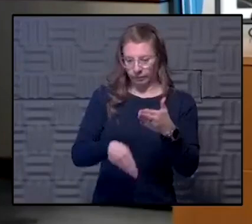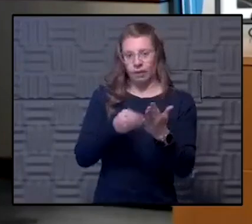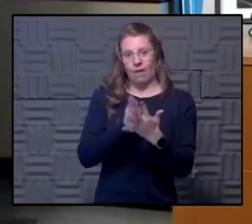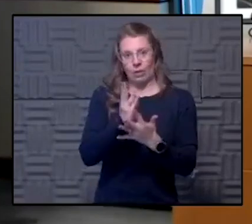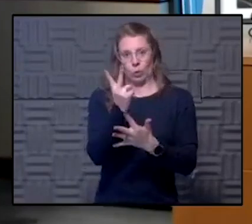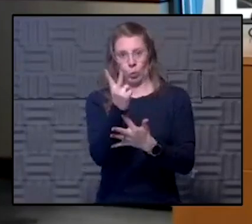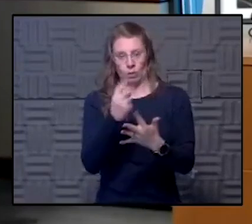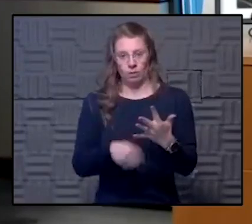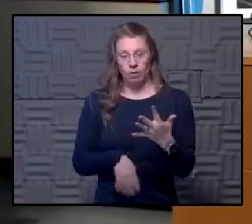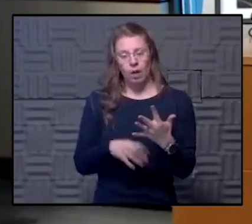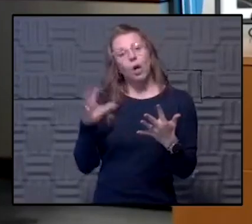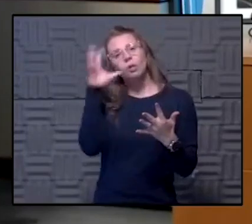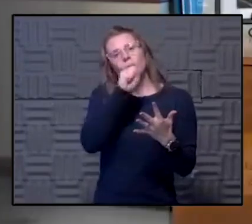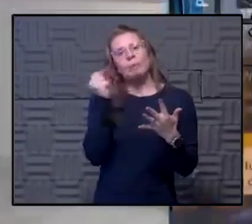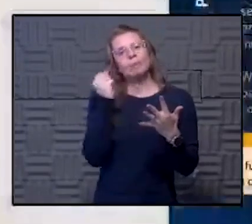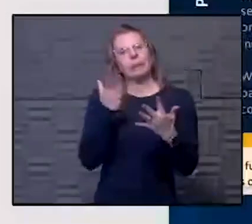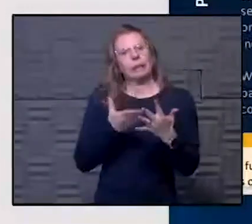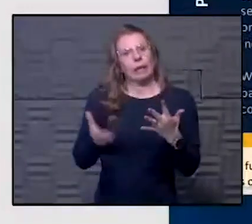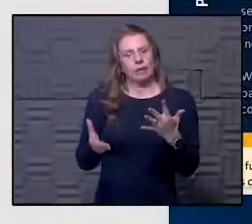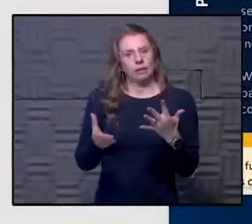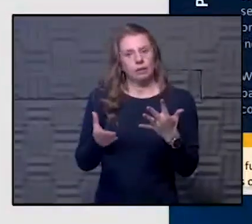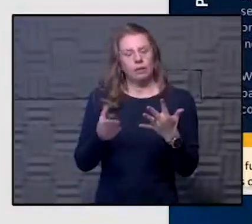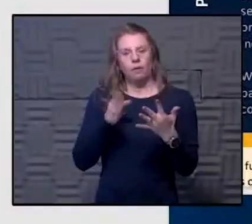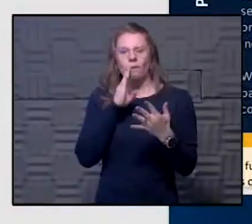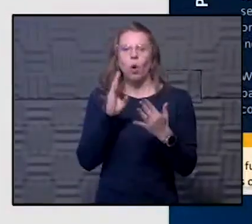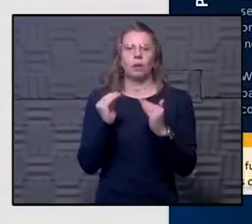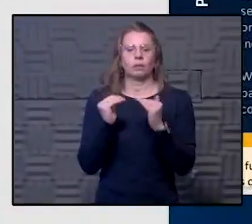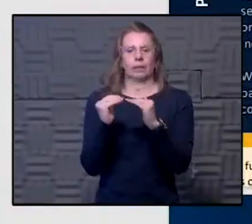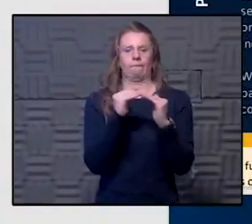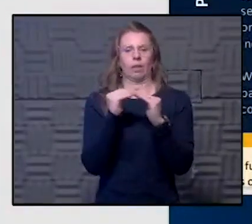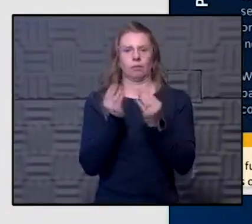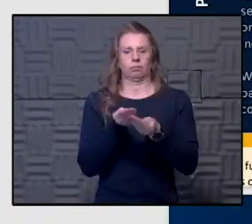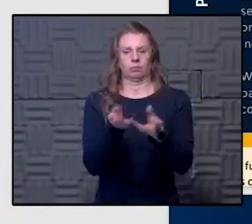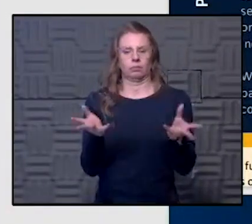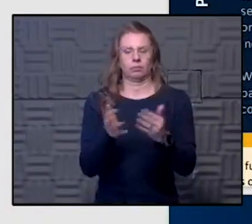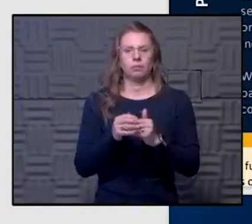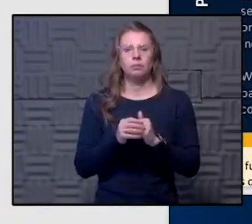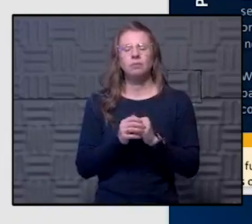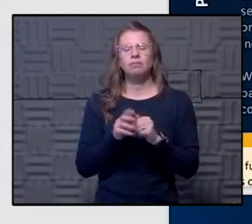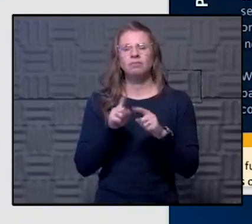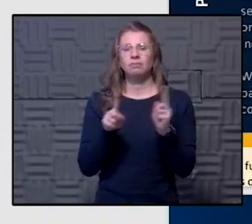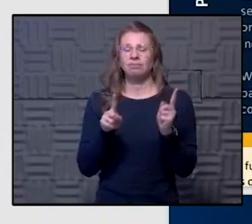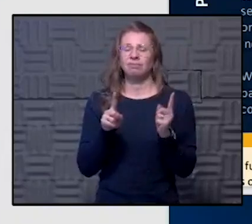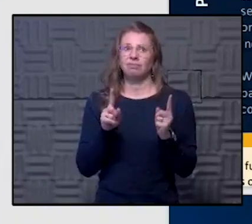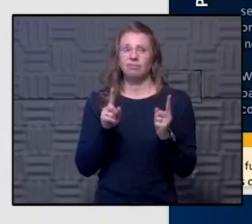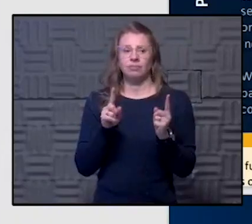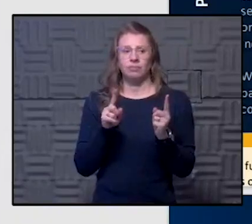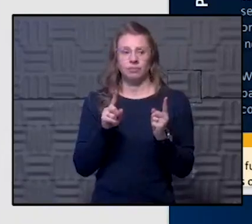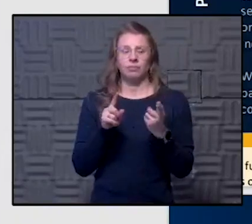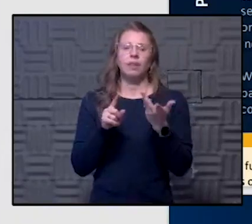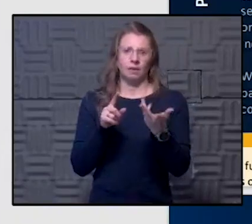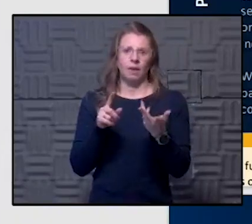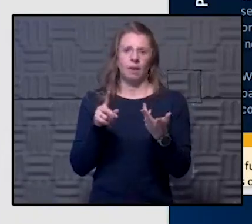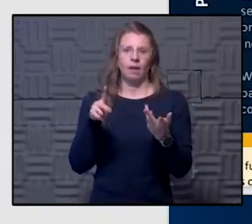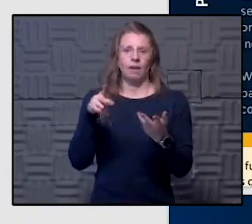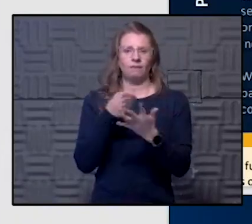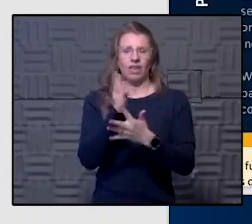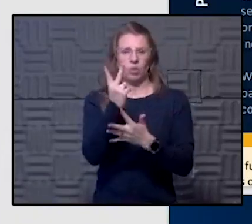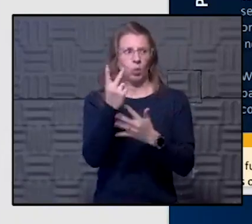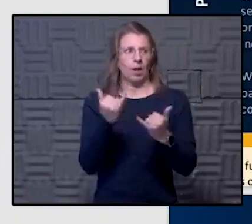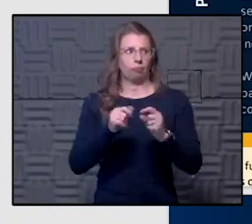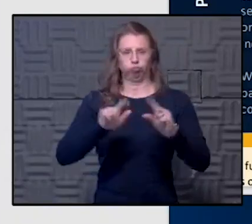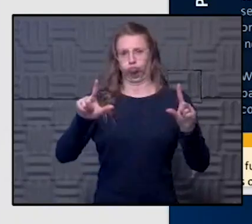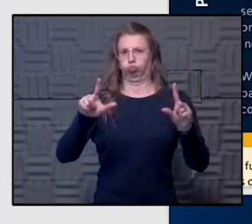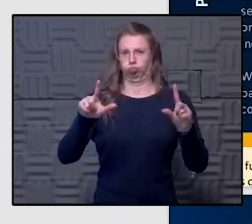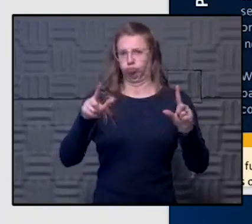that's assuming a lot of things and the even distribution, the things we've talked about, but that's about, there we go, the phase 2 right now.